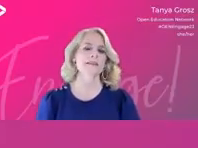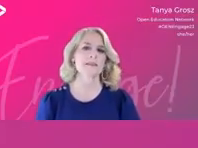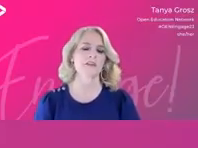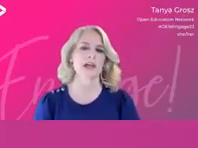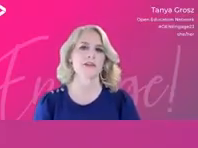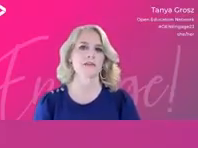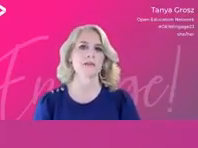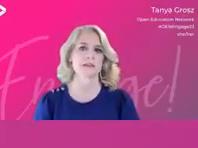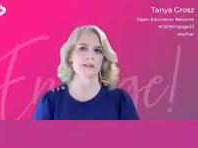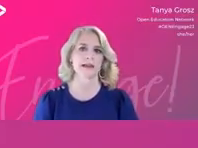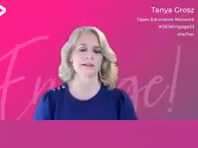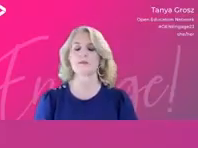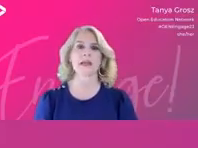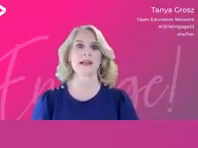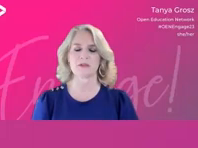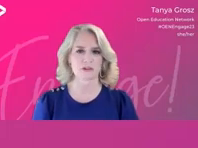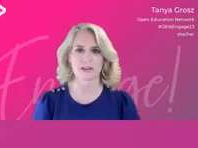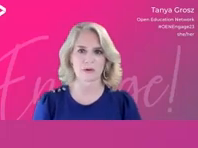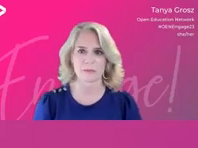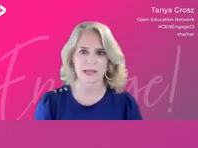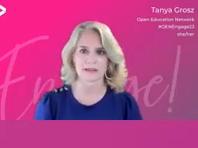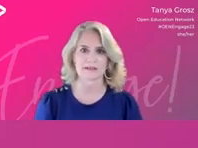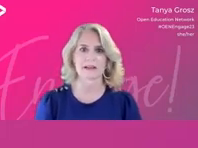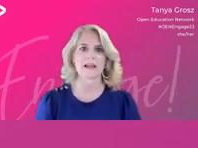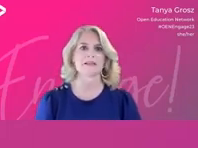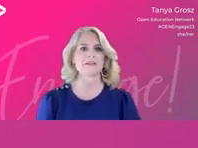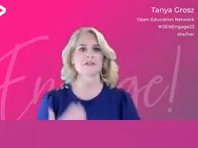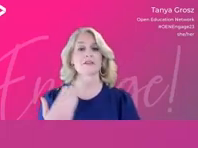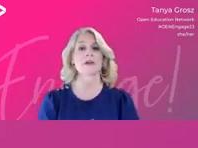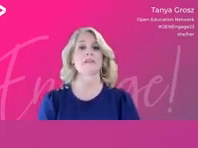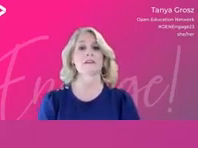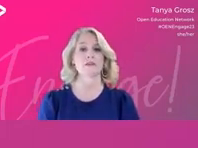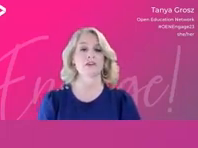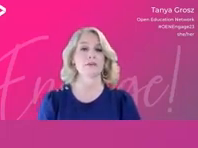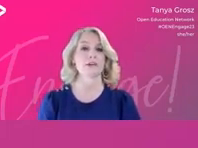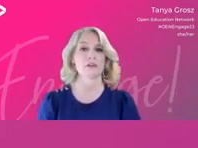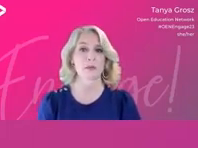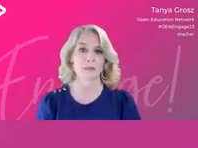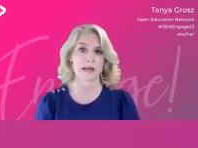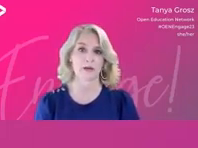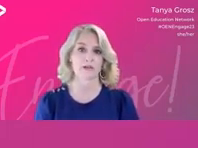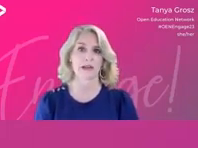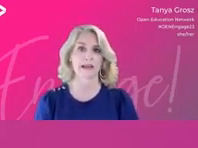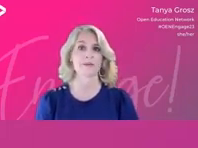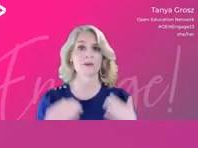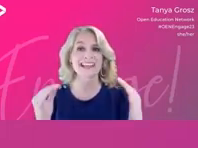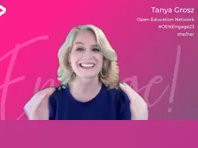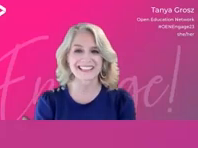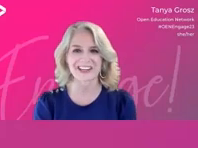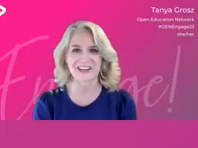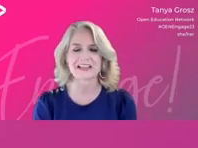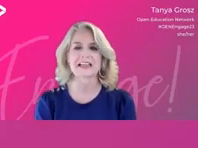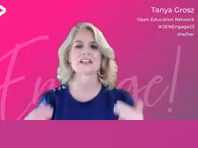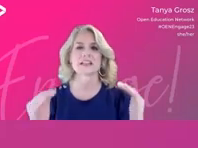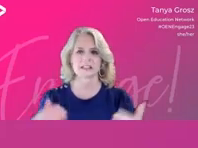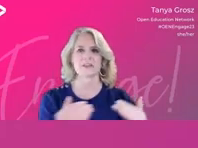So based on the challenges we've discussed, and many I'm sure that were missed, let's address one solution, which is open pedagogy. And to be really